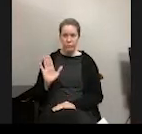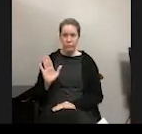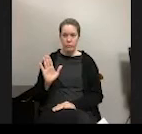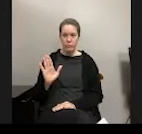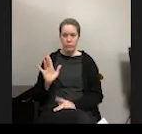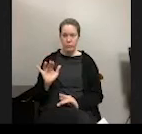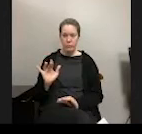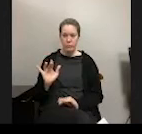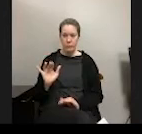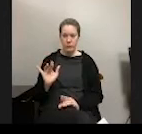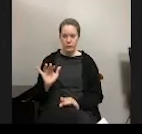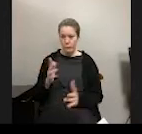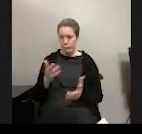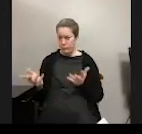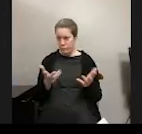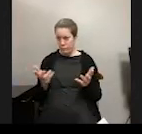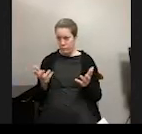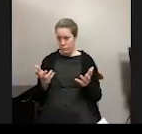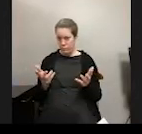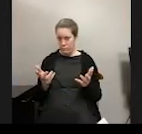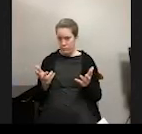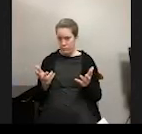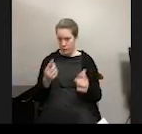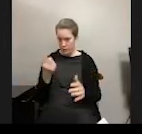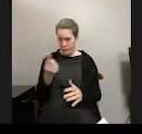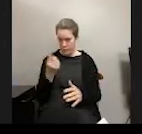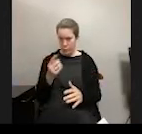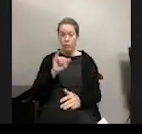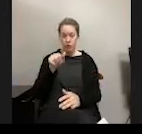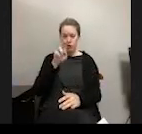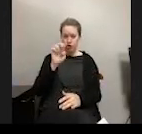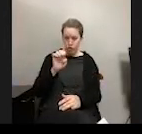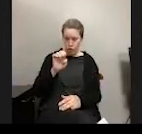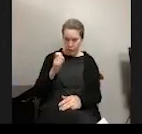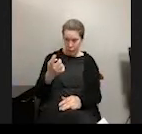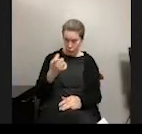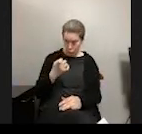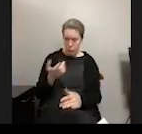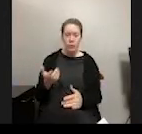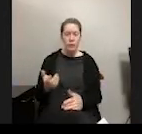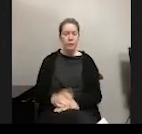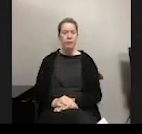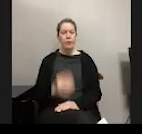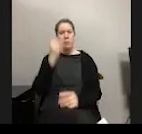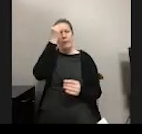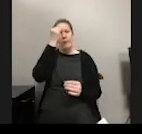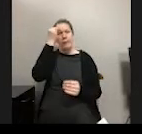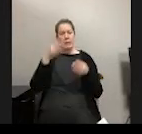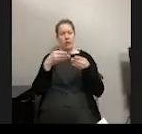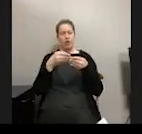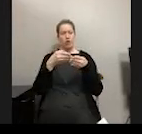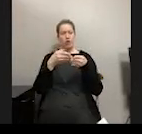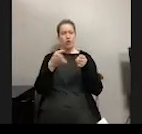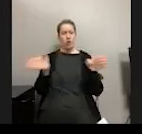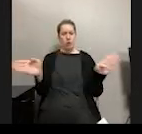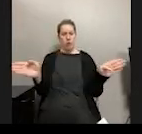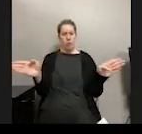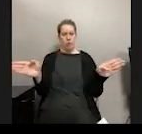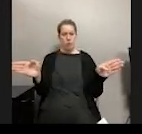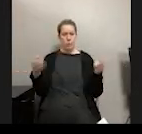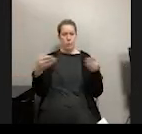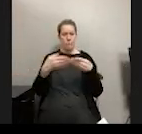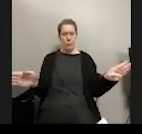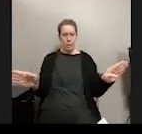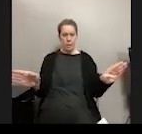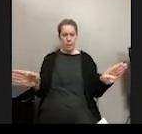I think somebody, Jane, you were able to ask a question. I was just thinking about the general public and how little they